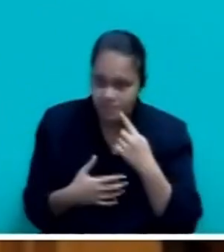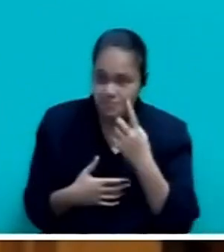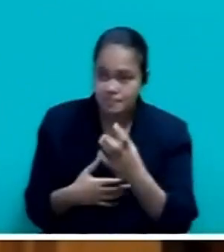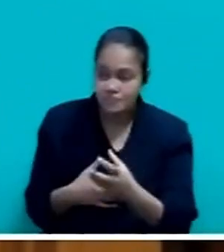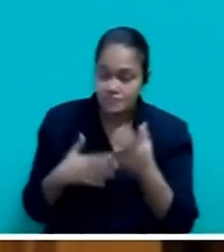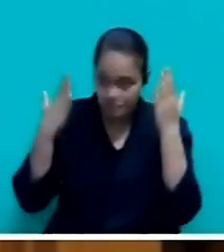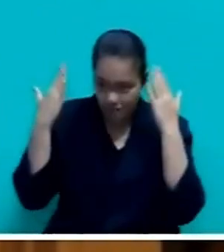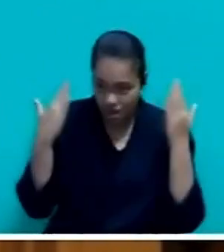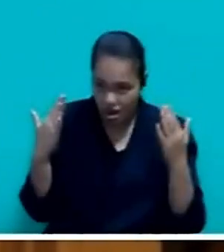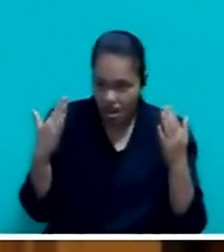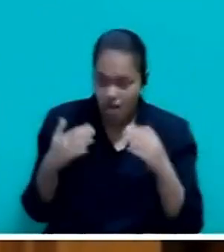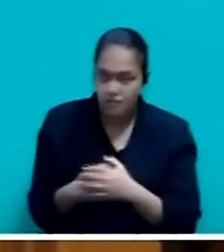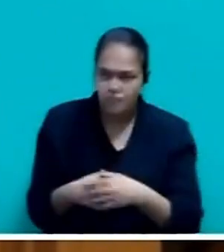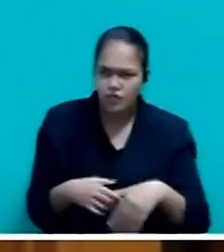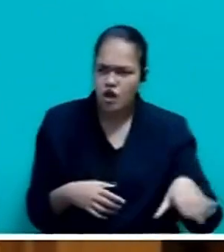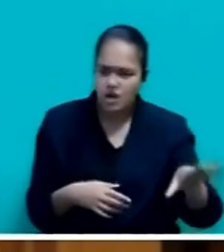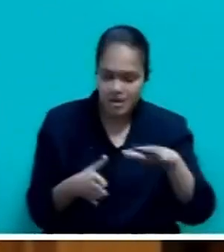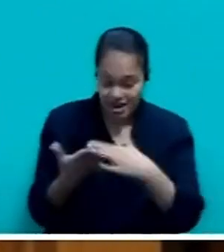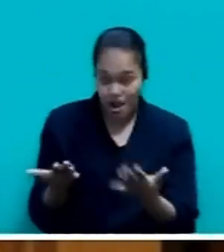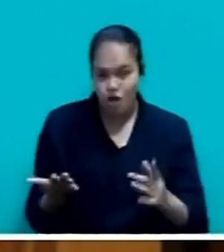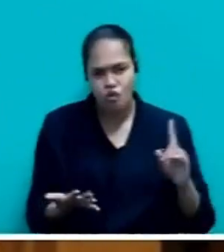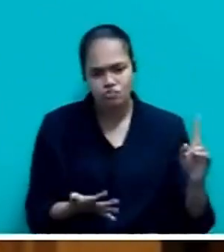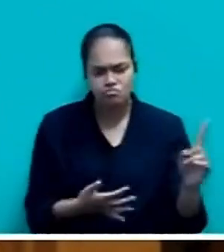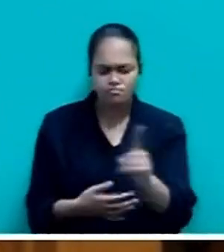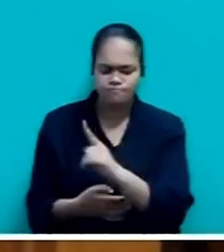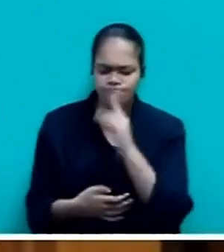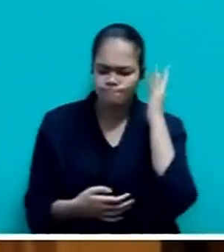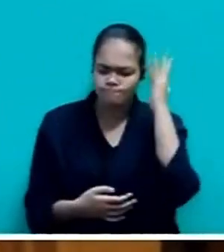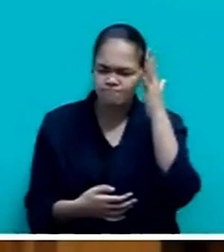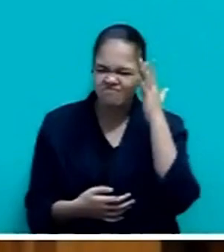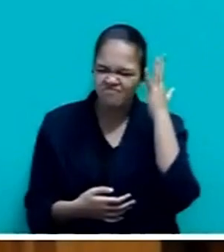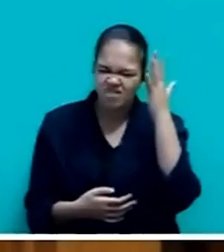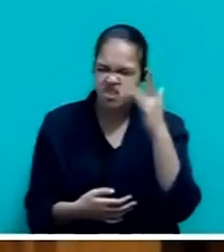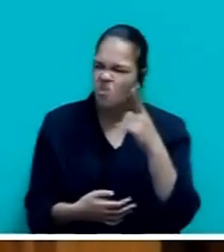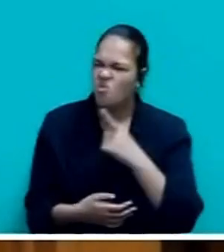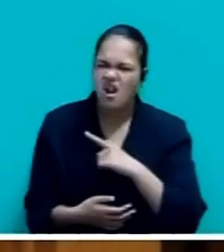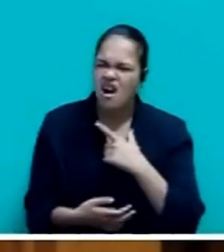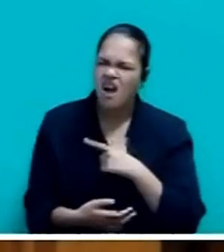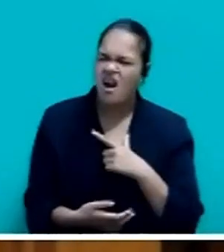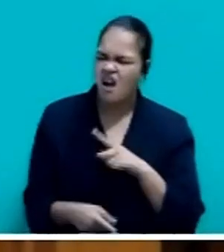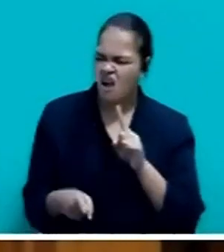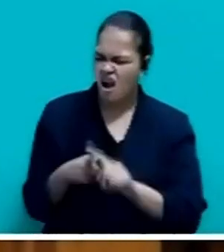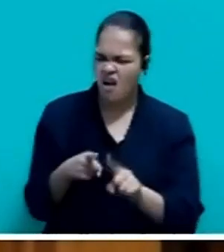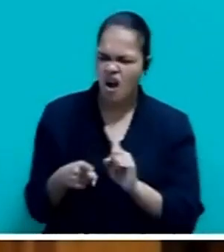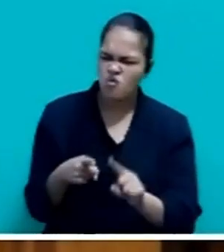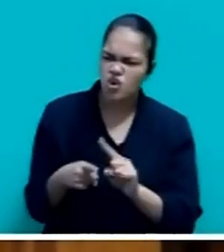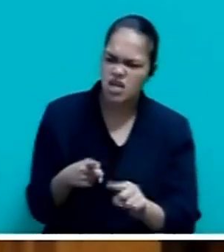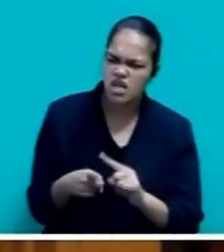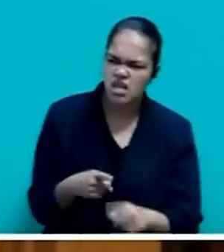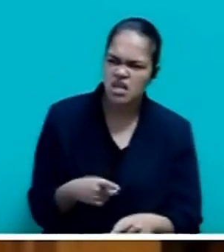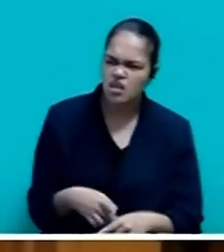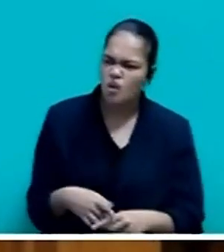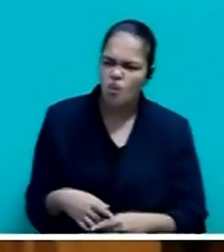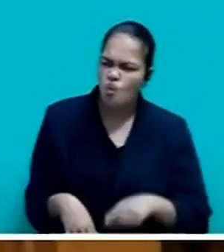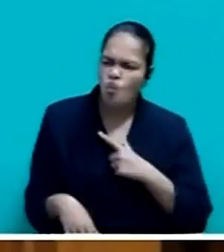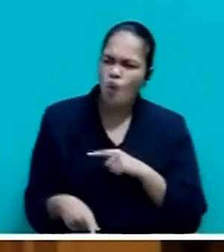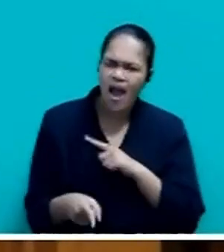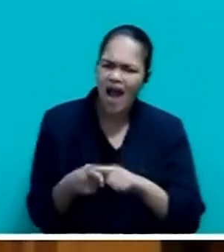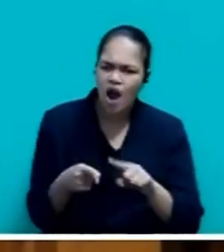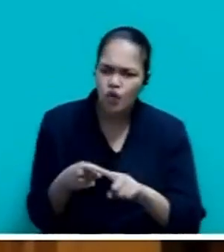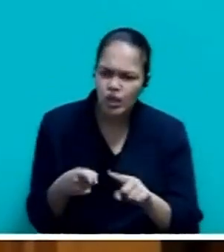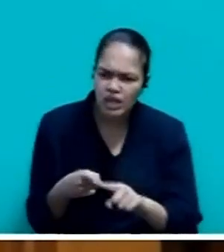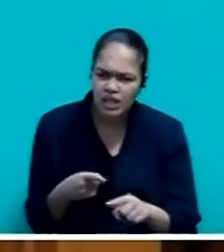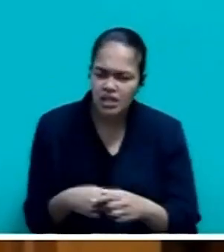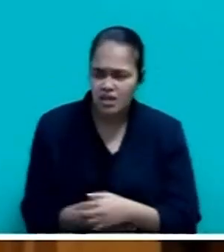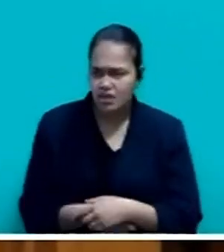now everybody on this side of the House is thinking, what's the hurry? Are they anticipating having a